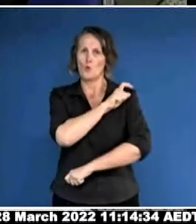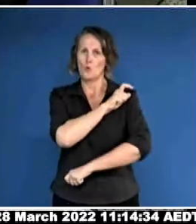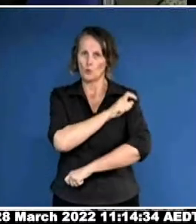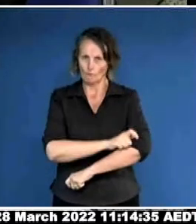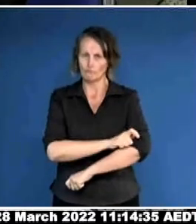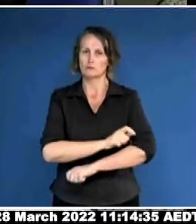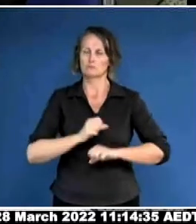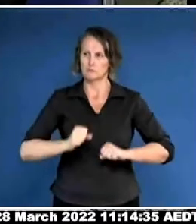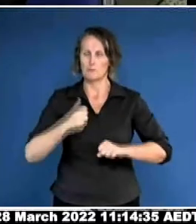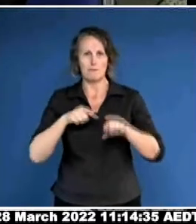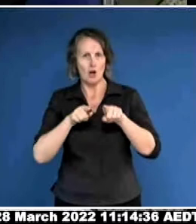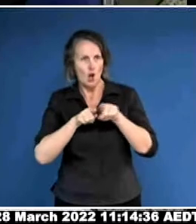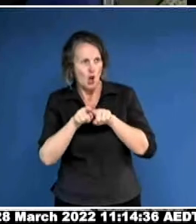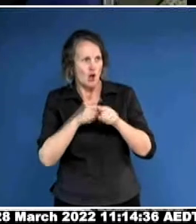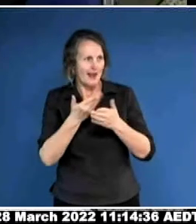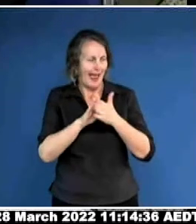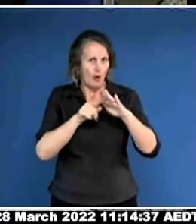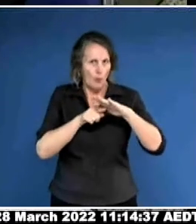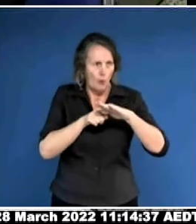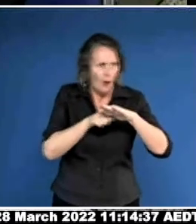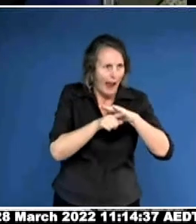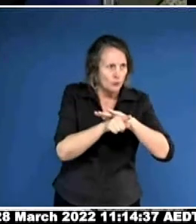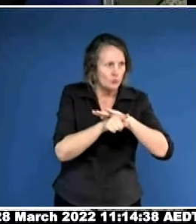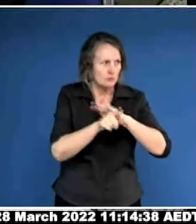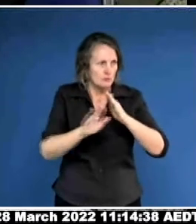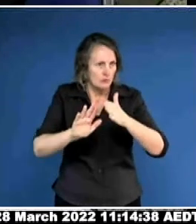Yes. And to be in the community.